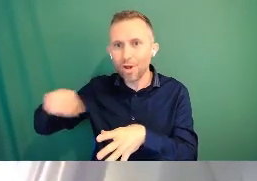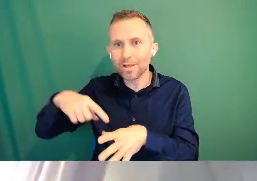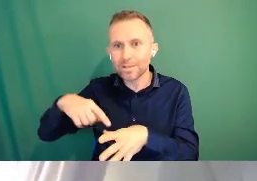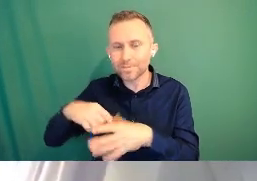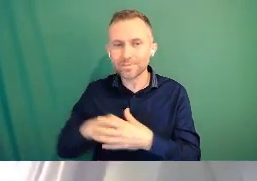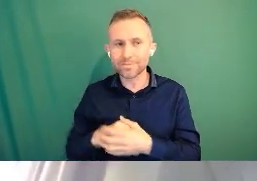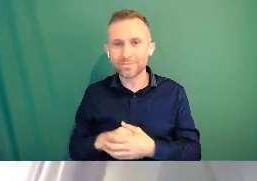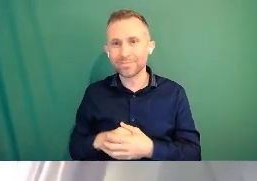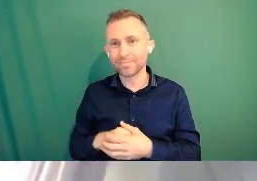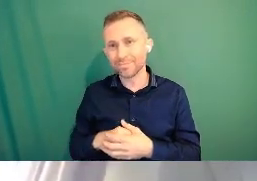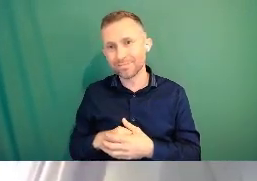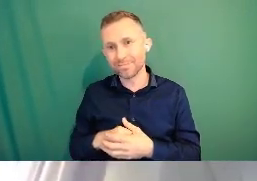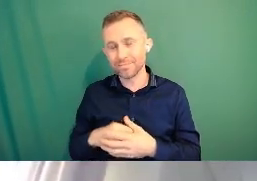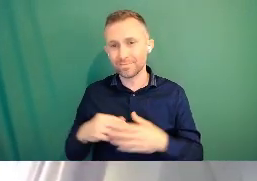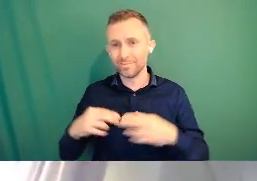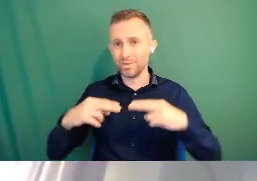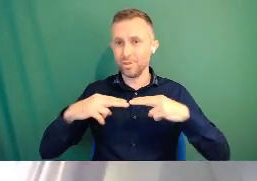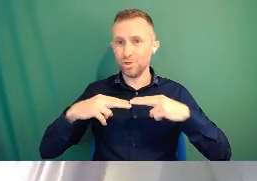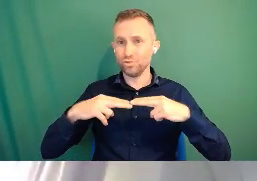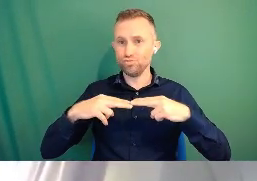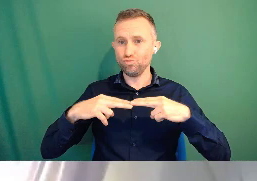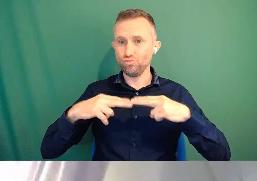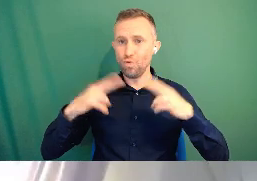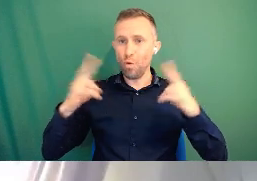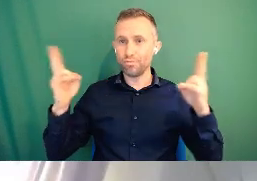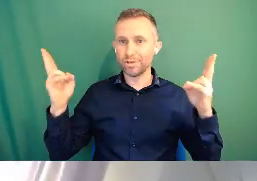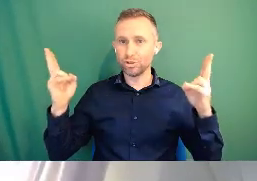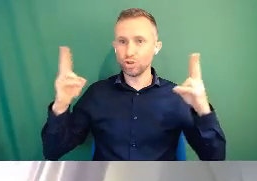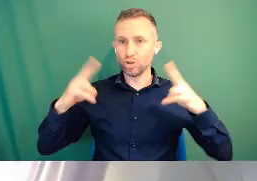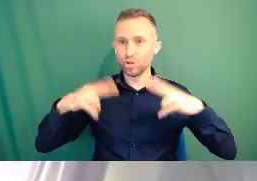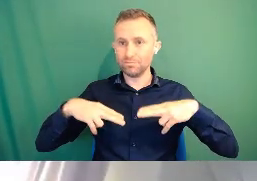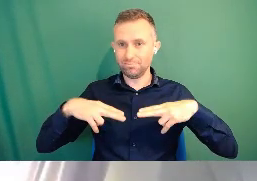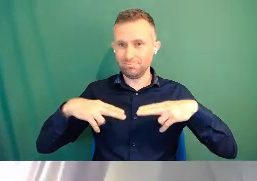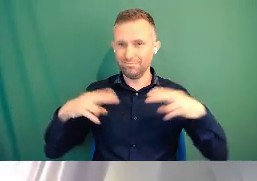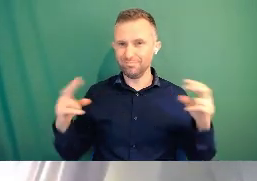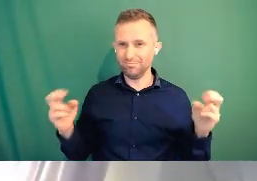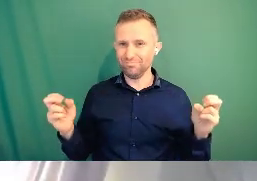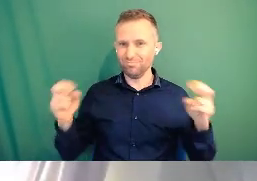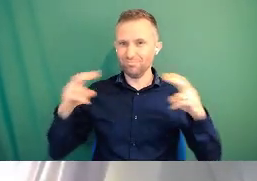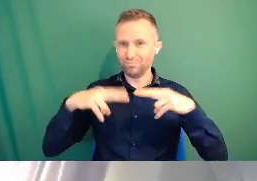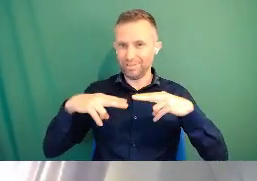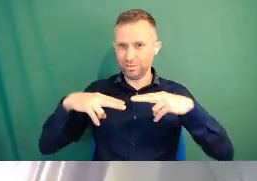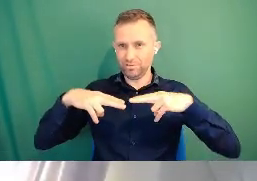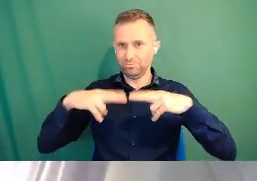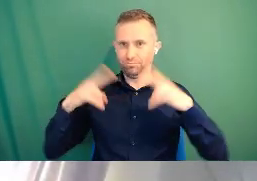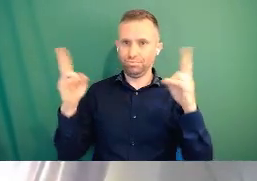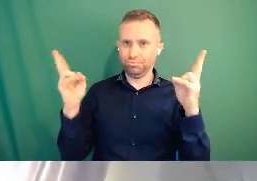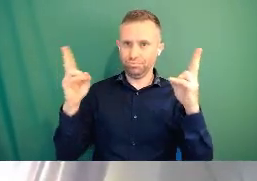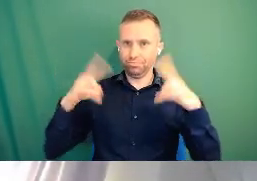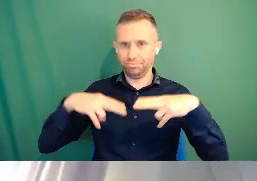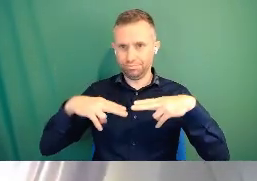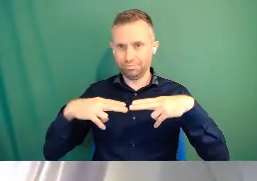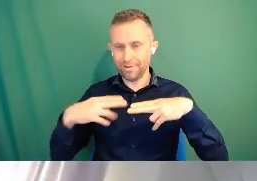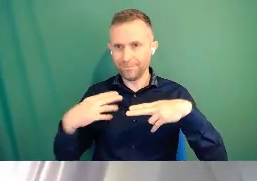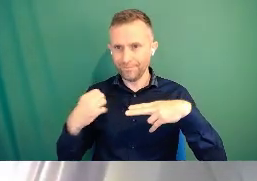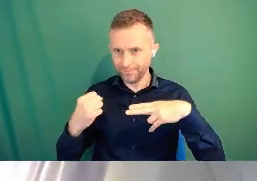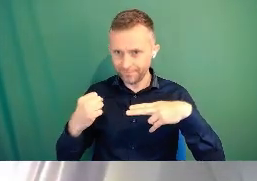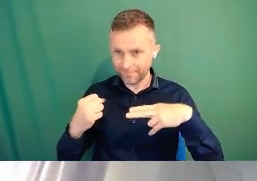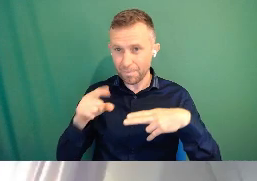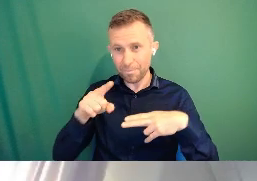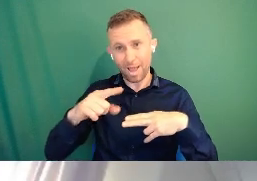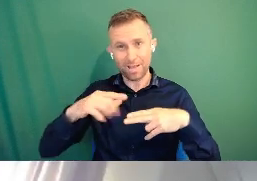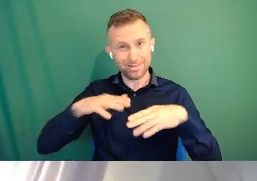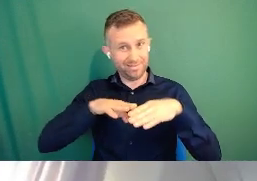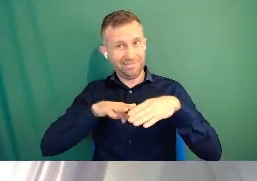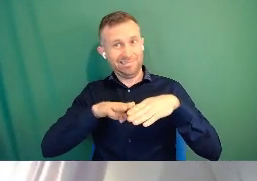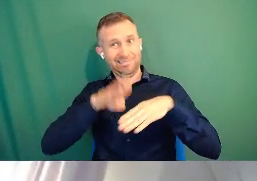yeah, in general, it is a shame. But even the drawbridge to Castell it's quite a steep